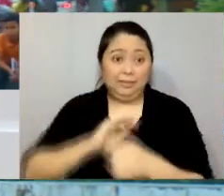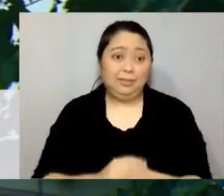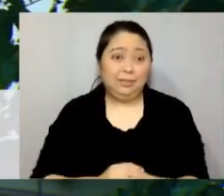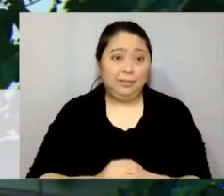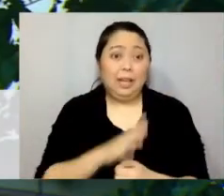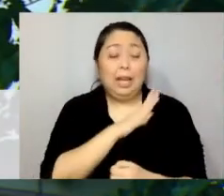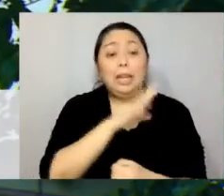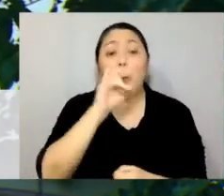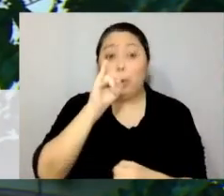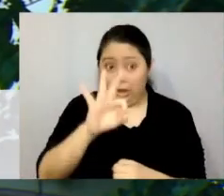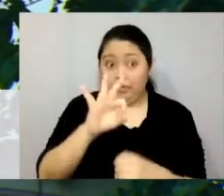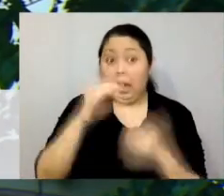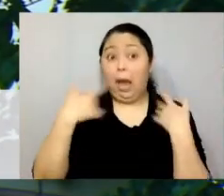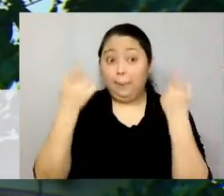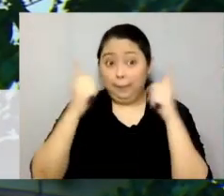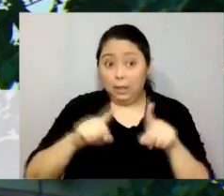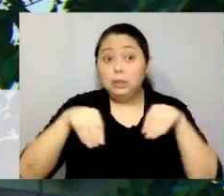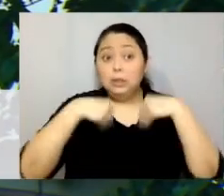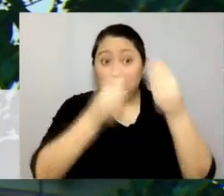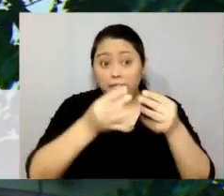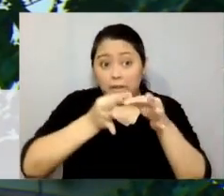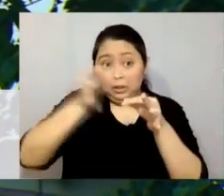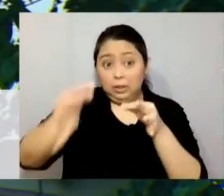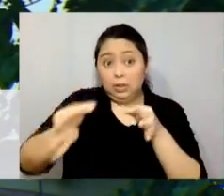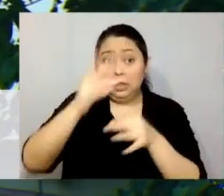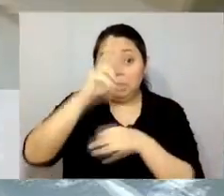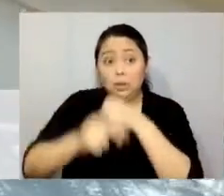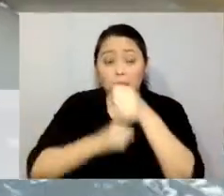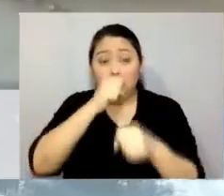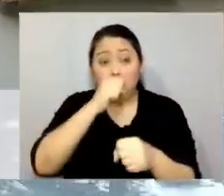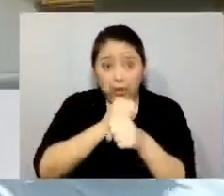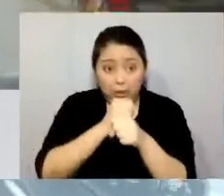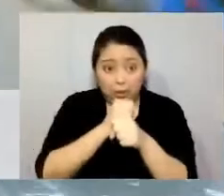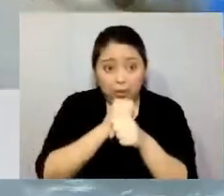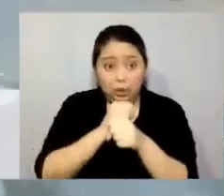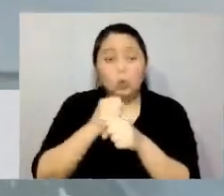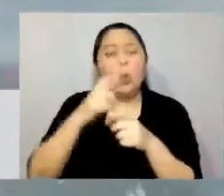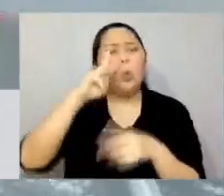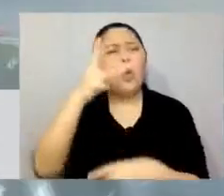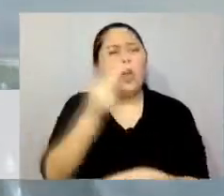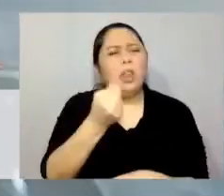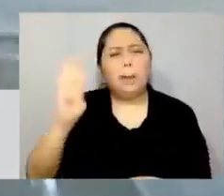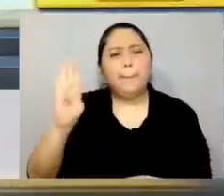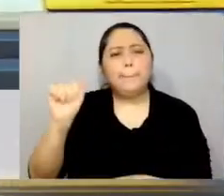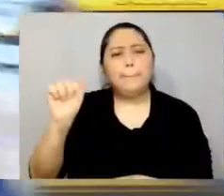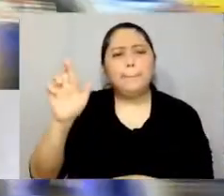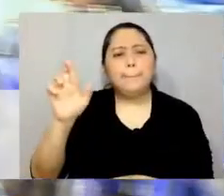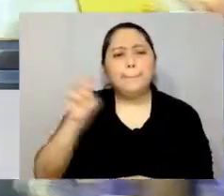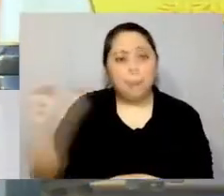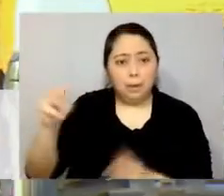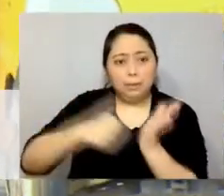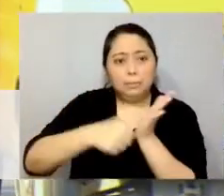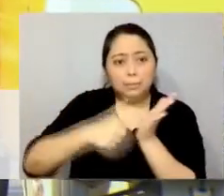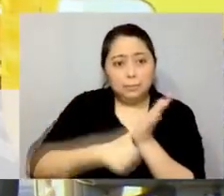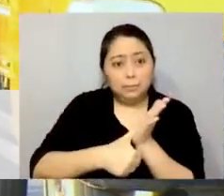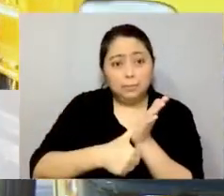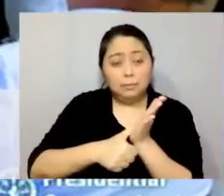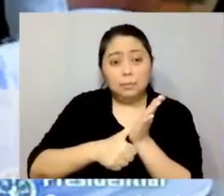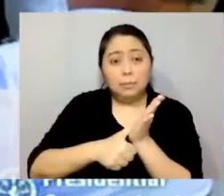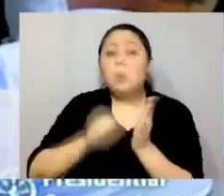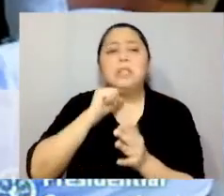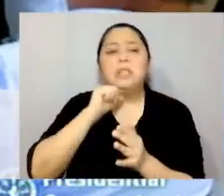elections in the new Bangsamoro Autonomous Region in Muslim Mindanao, or BARM, will not happen in 2022, but in